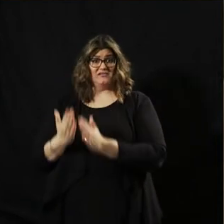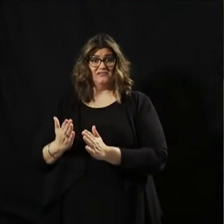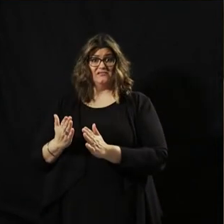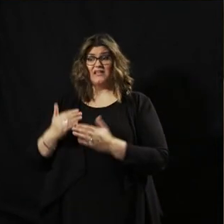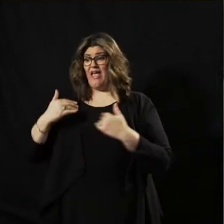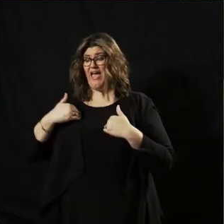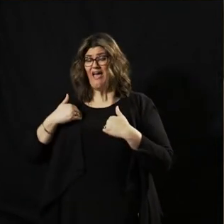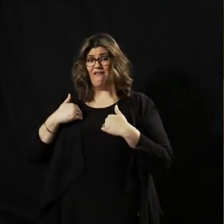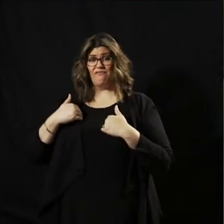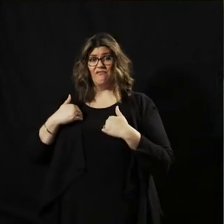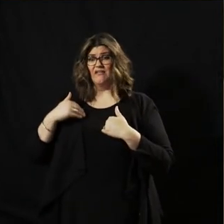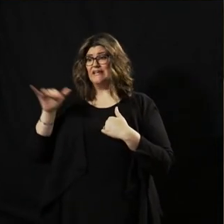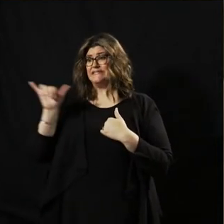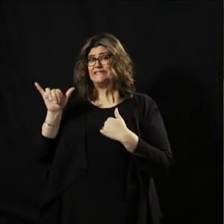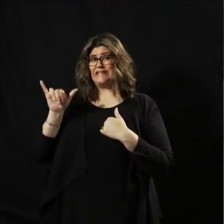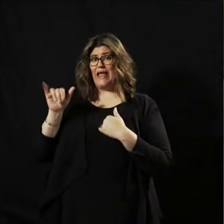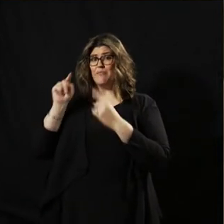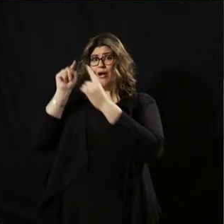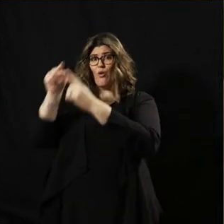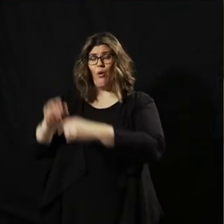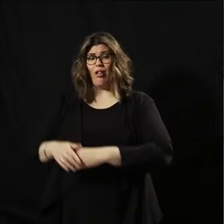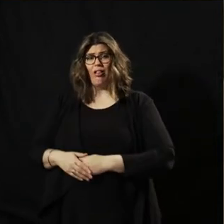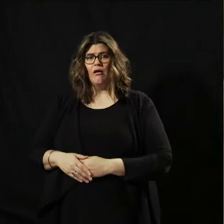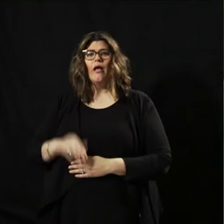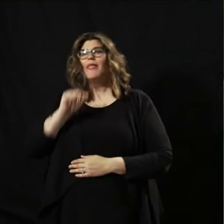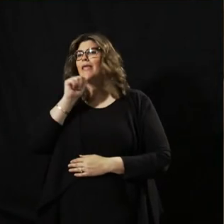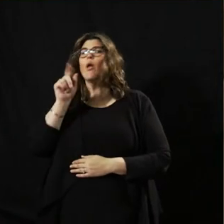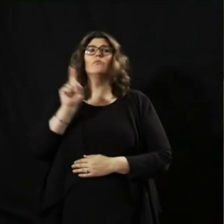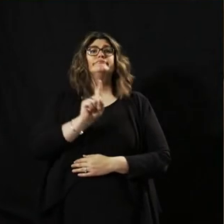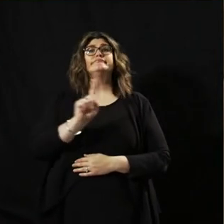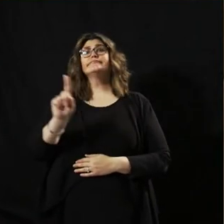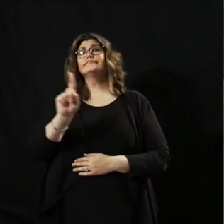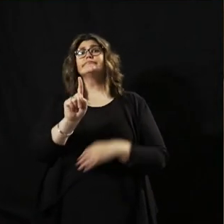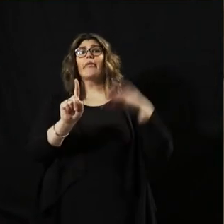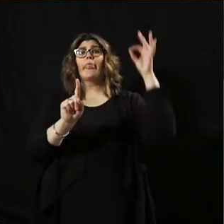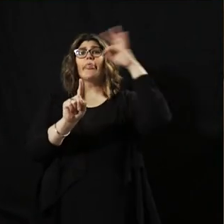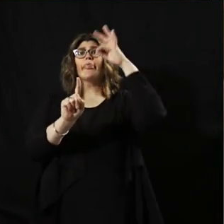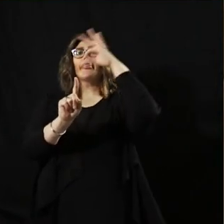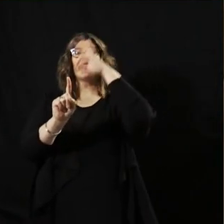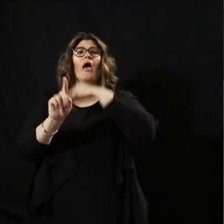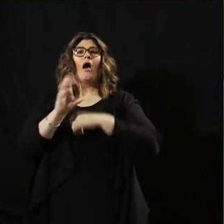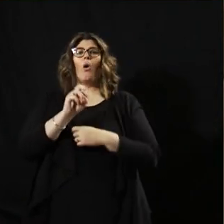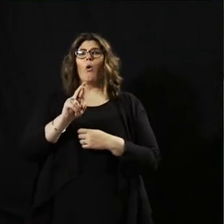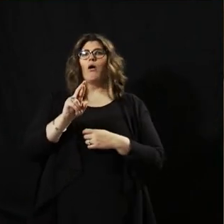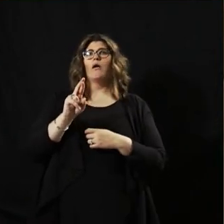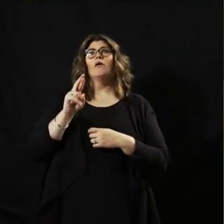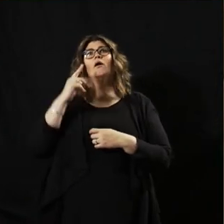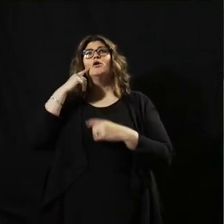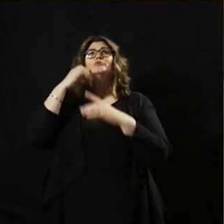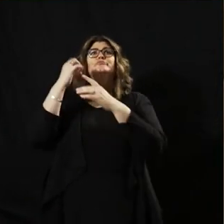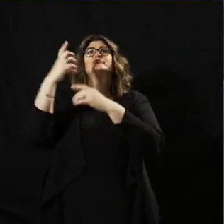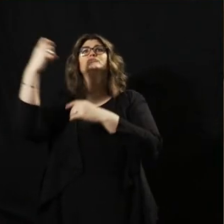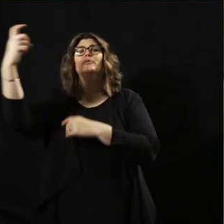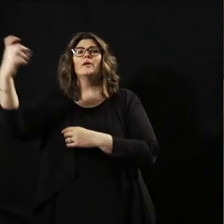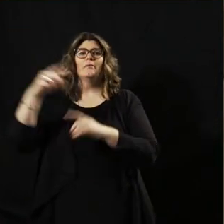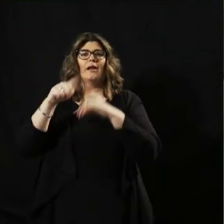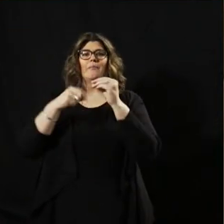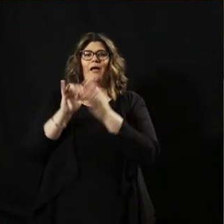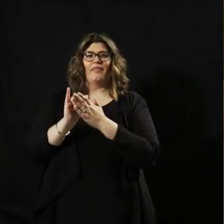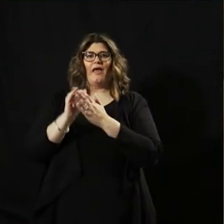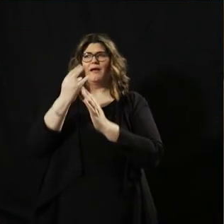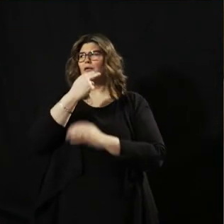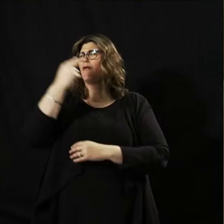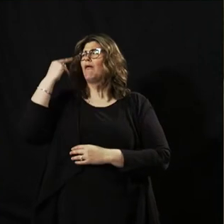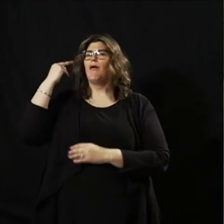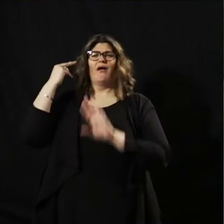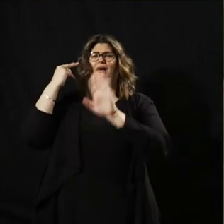mission. They don't spend a lot of time dawdling or nostalgizing about the past. They look to